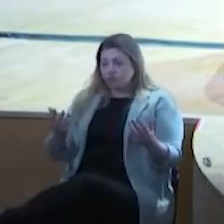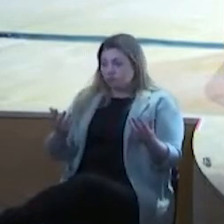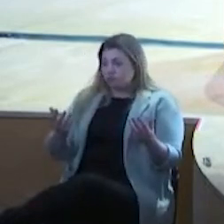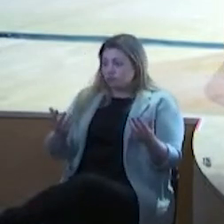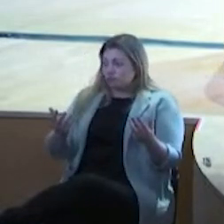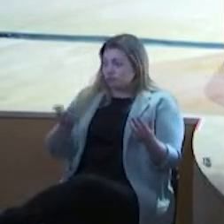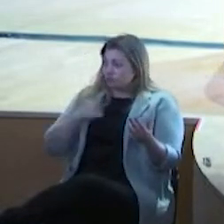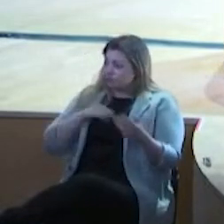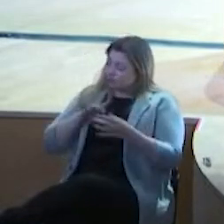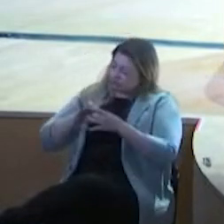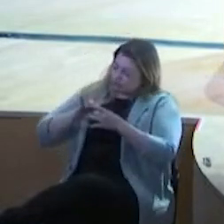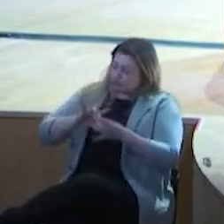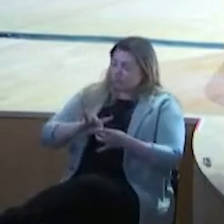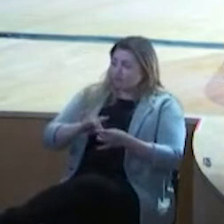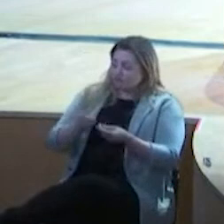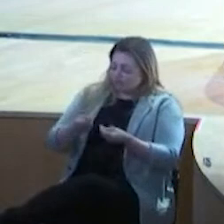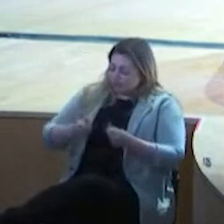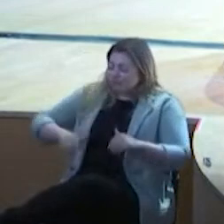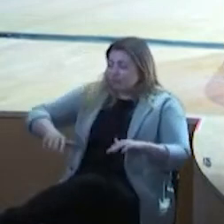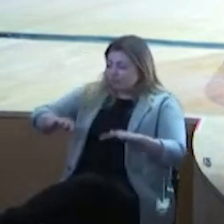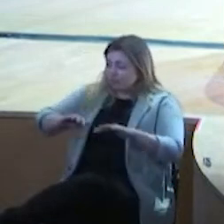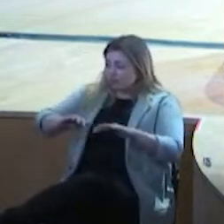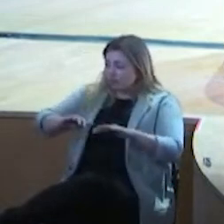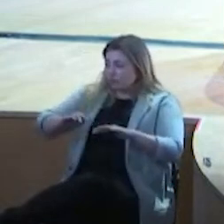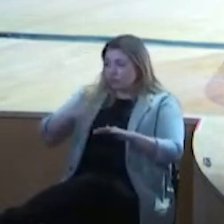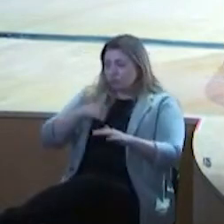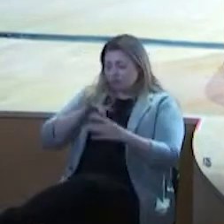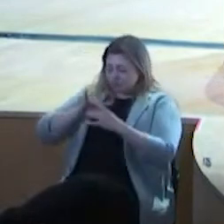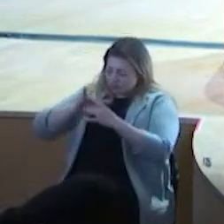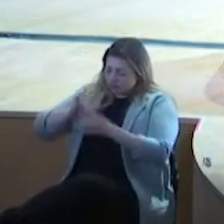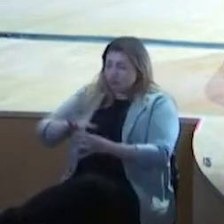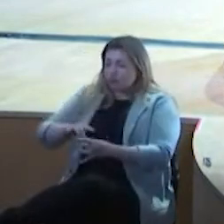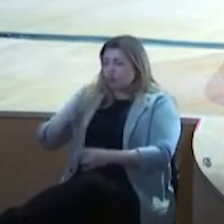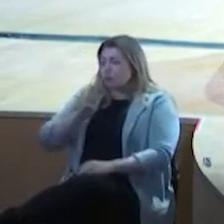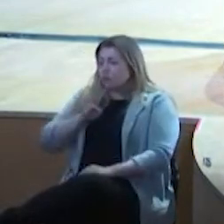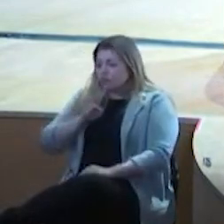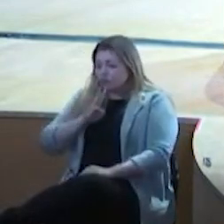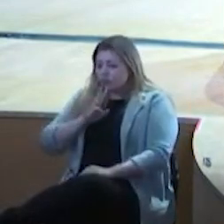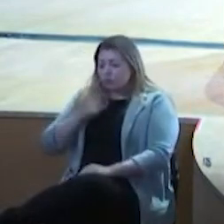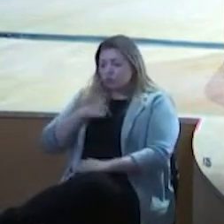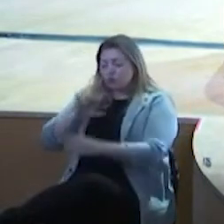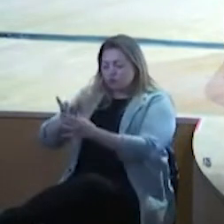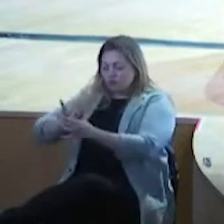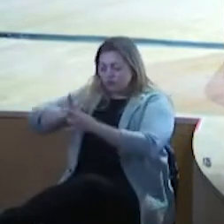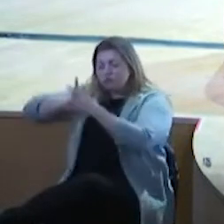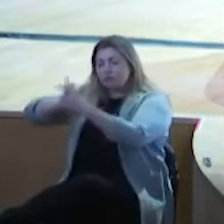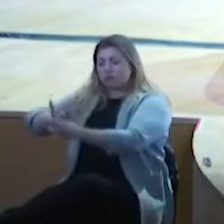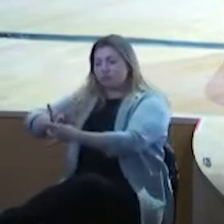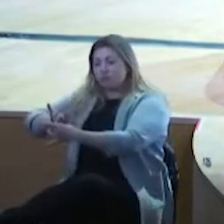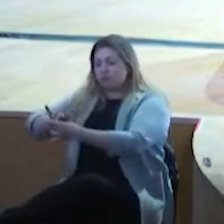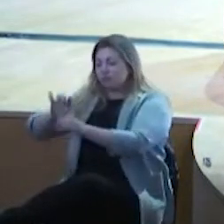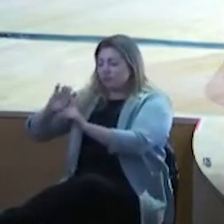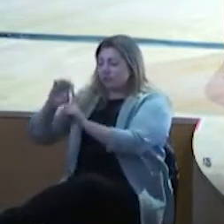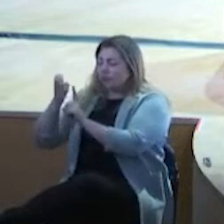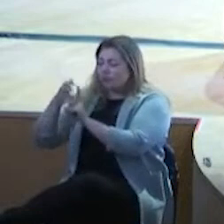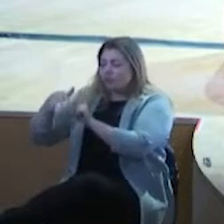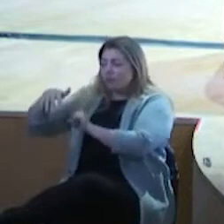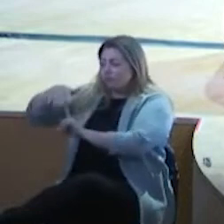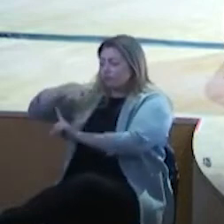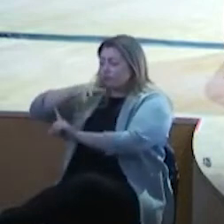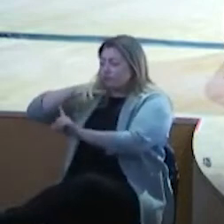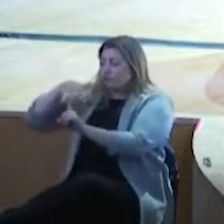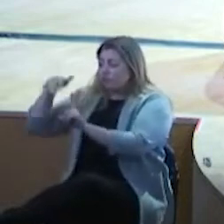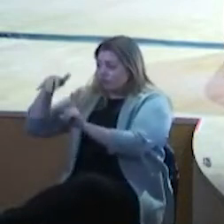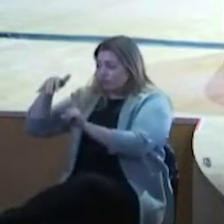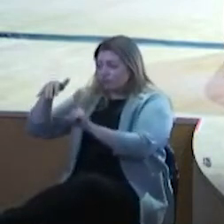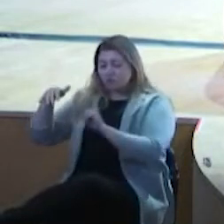we're tied into the land. We're tied into the water. We're tied into the environment. And if